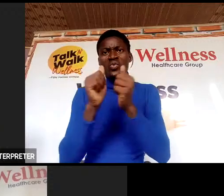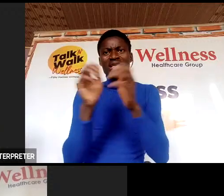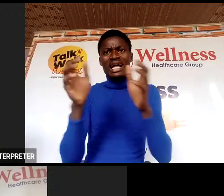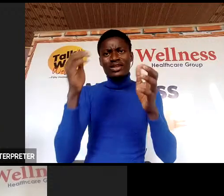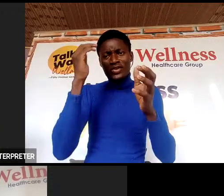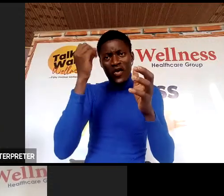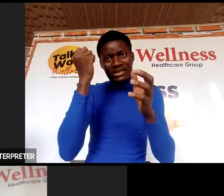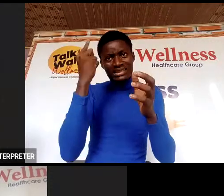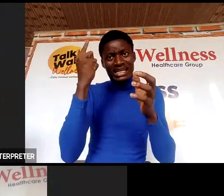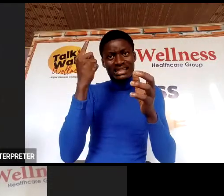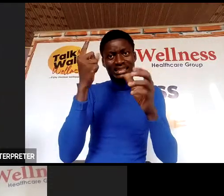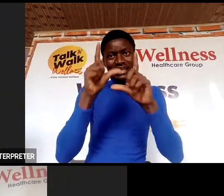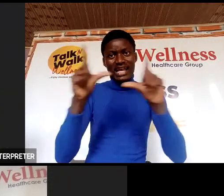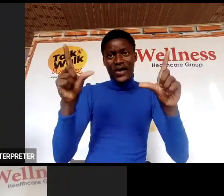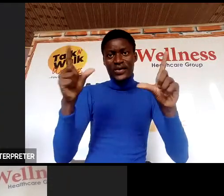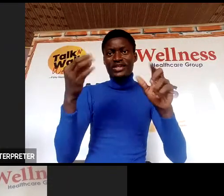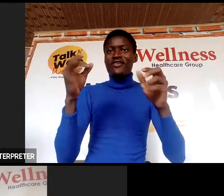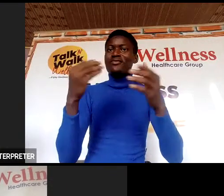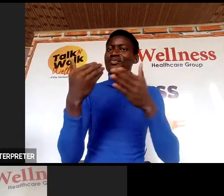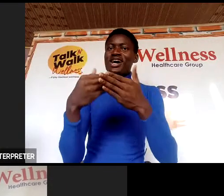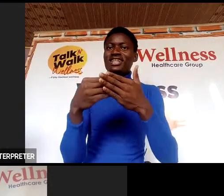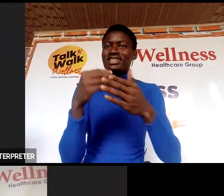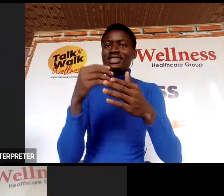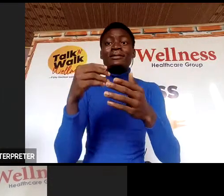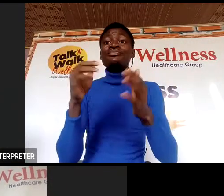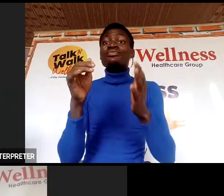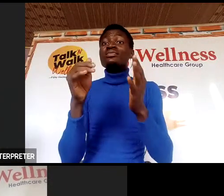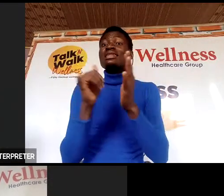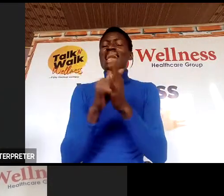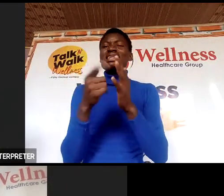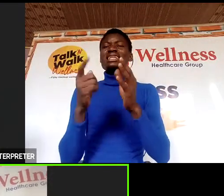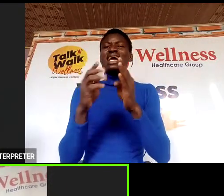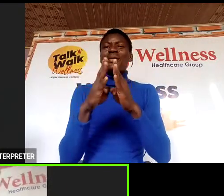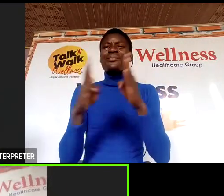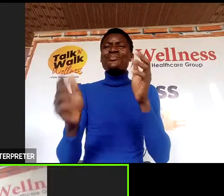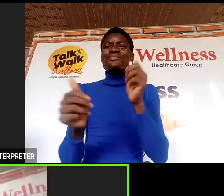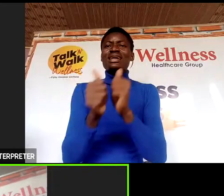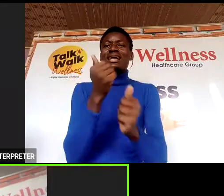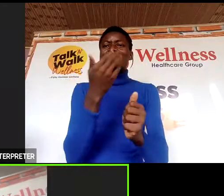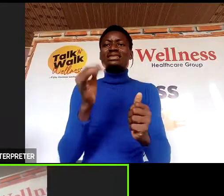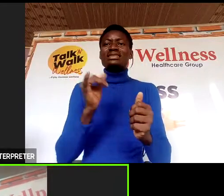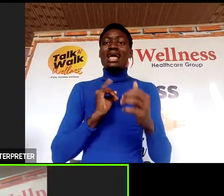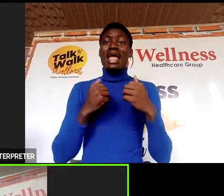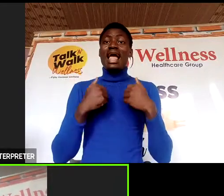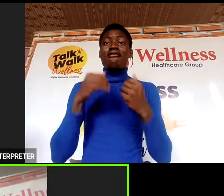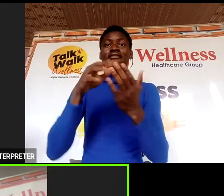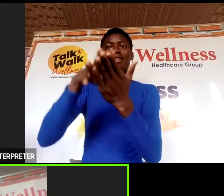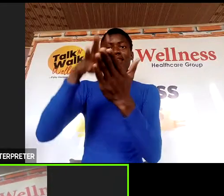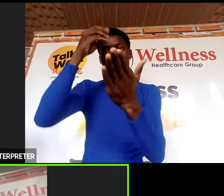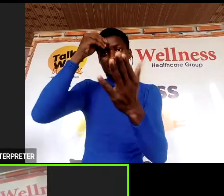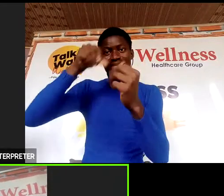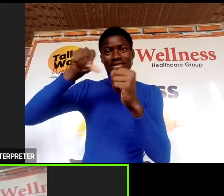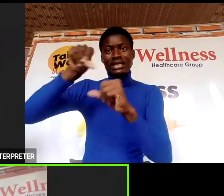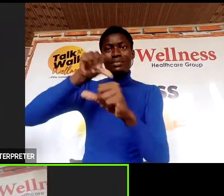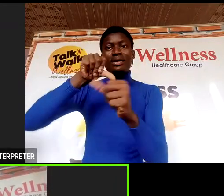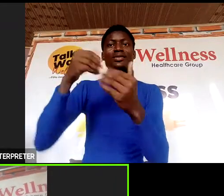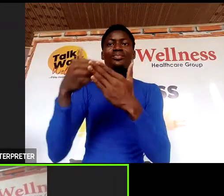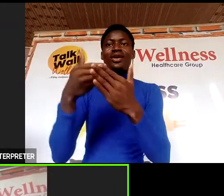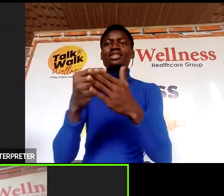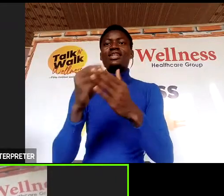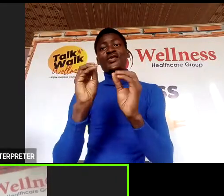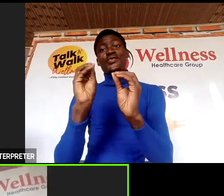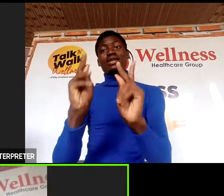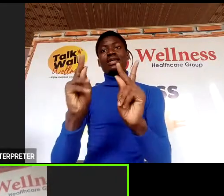think that is the biggest learning that I've learned about money. About money. Okay. So why is money